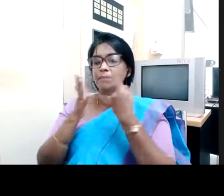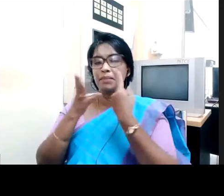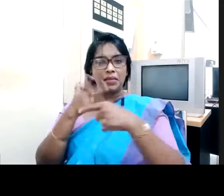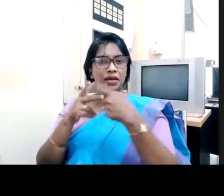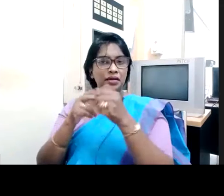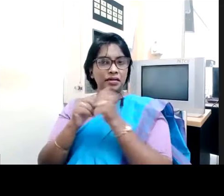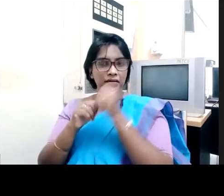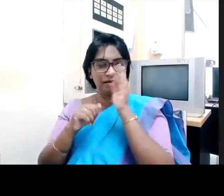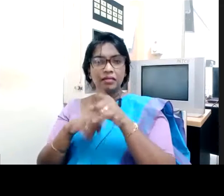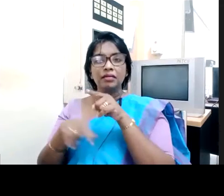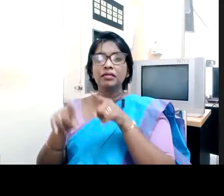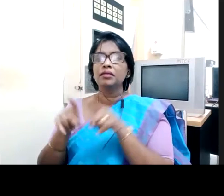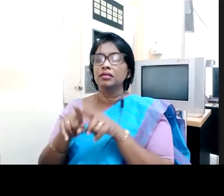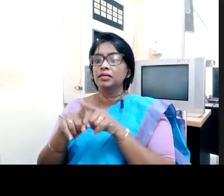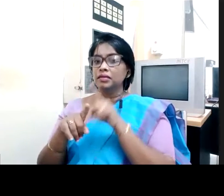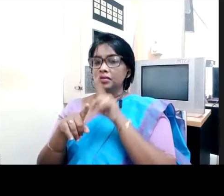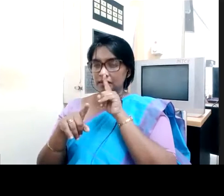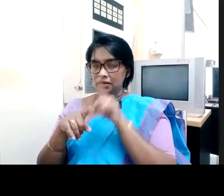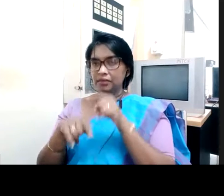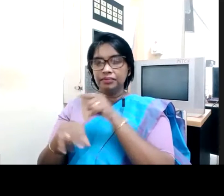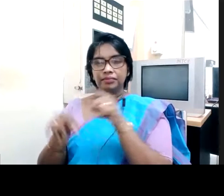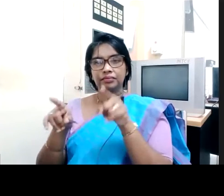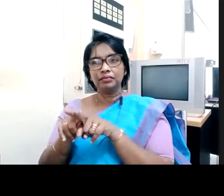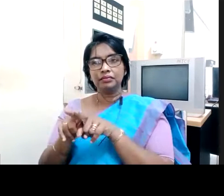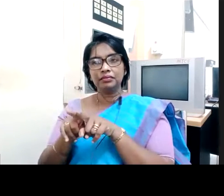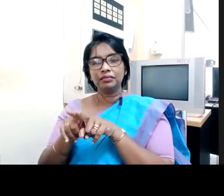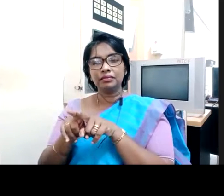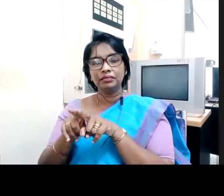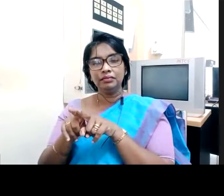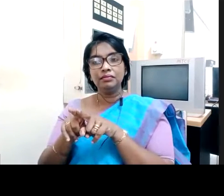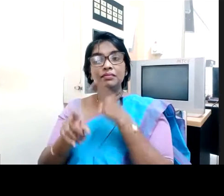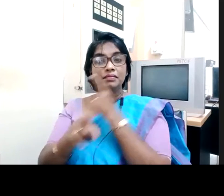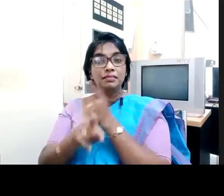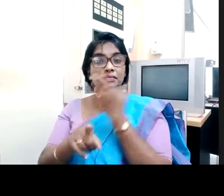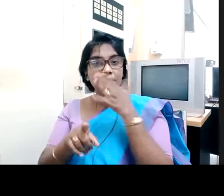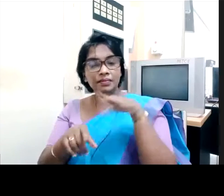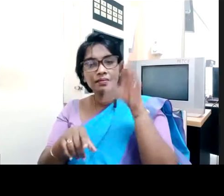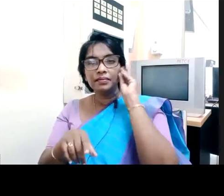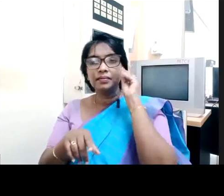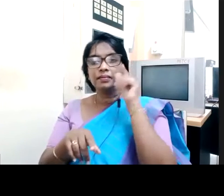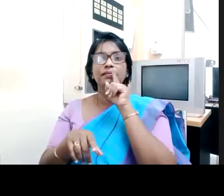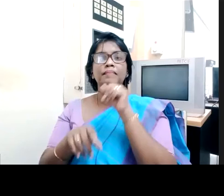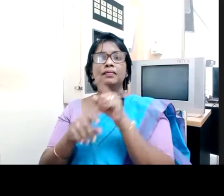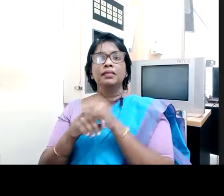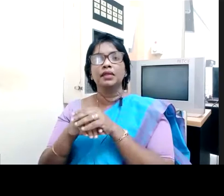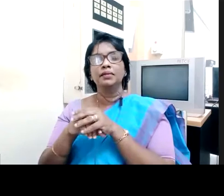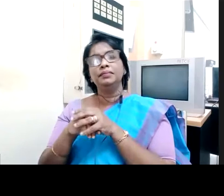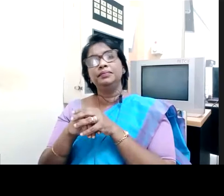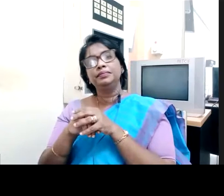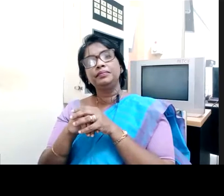T-shaped learning. I have put a little bit of a twist on it, putting a